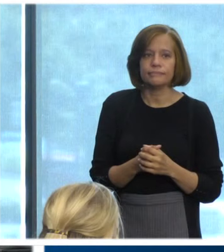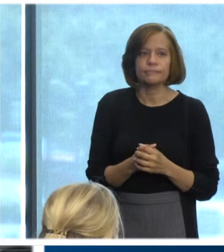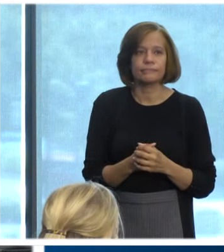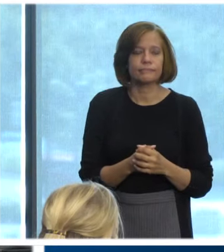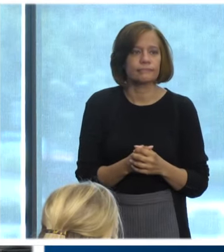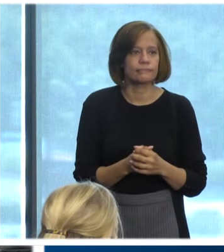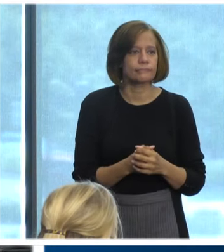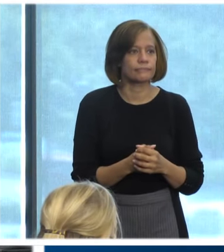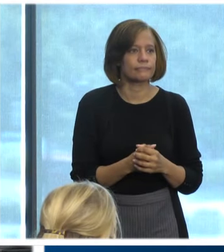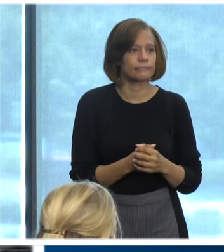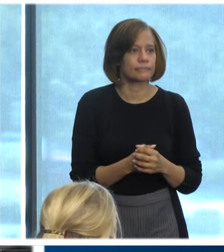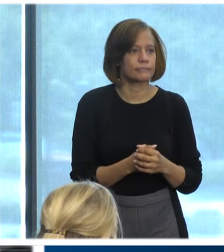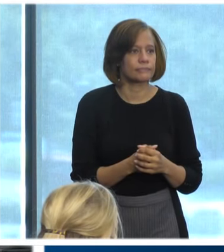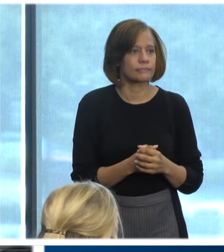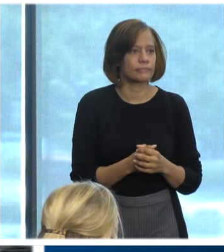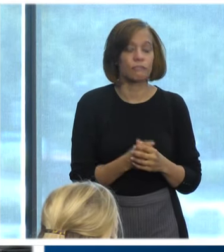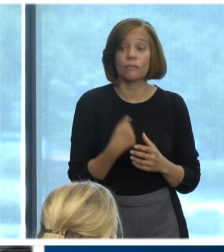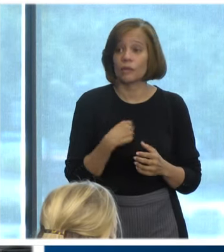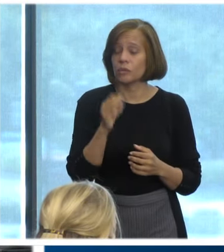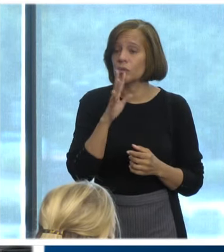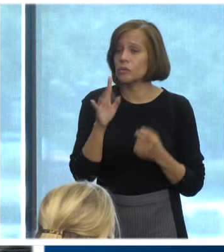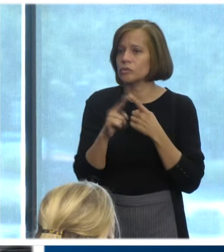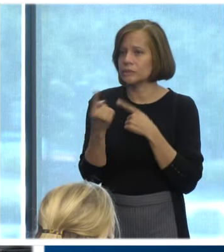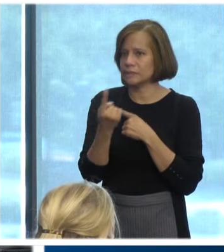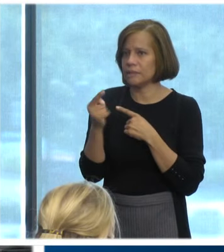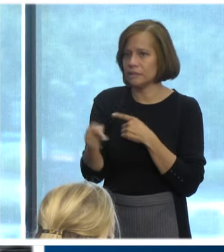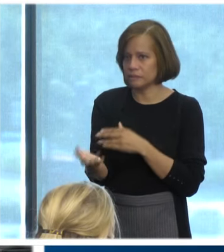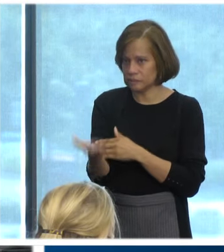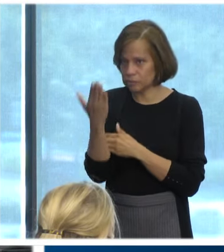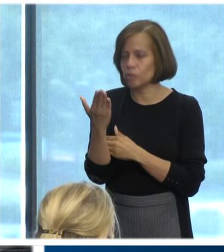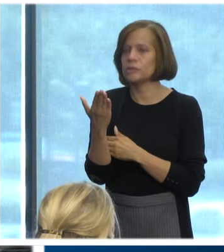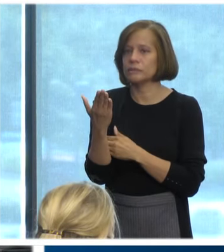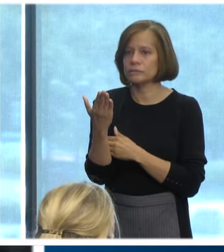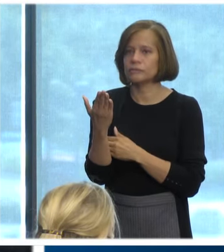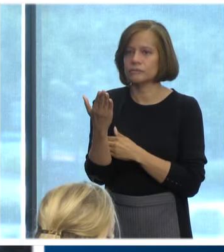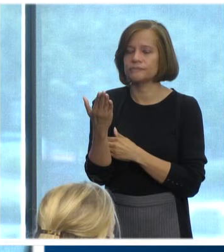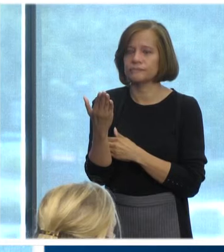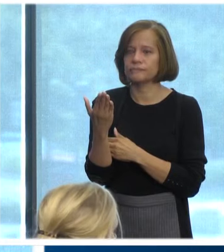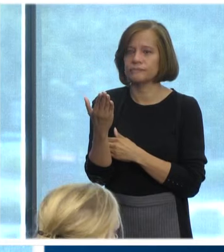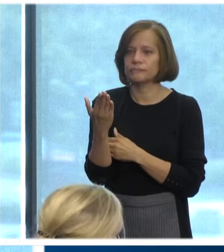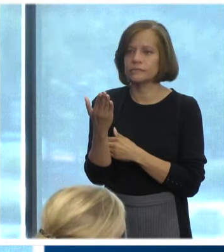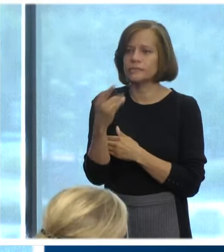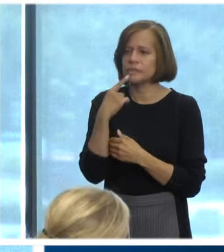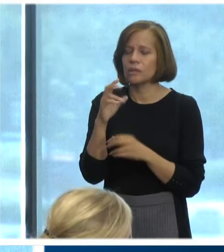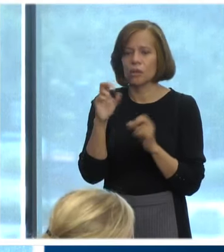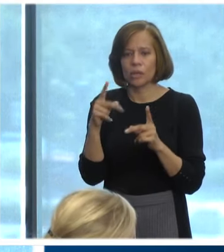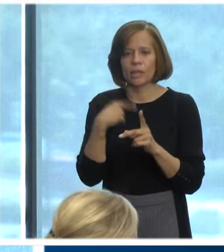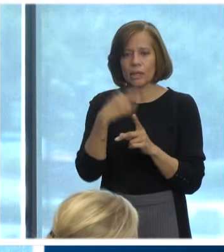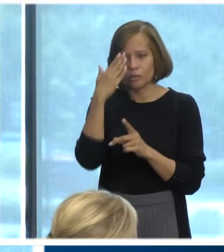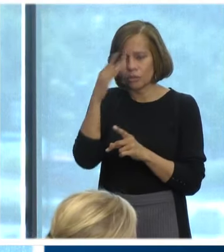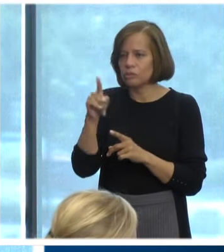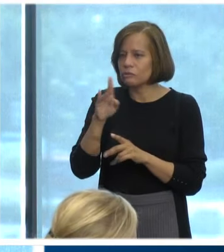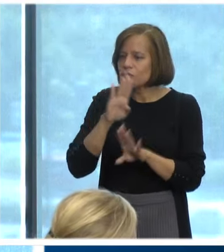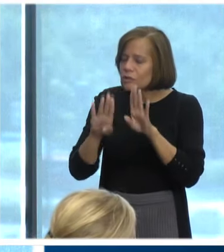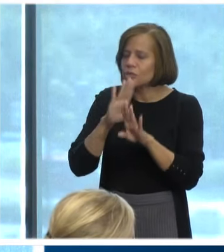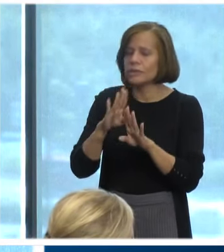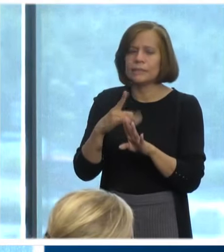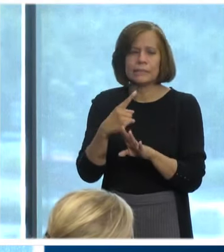ask. So I talked with somebody this morning, and they said, okay, I know you're frustrated and